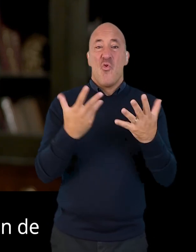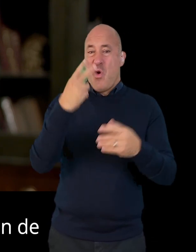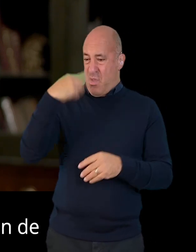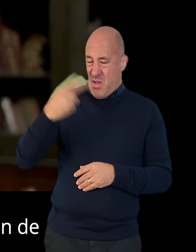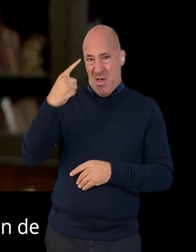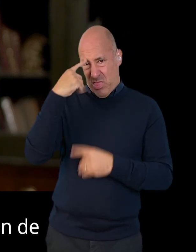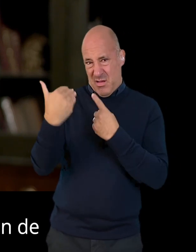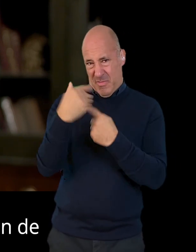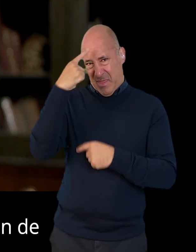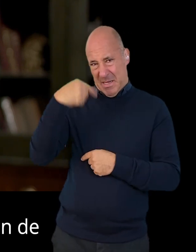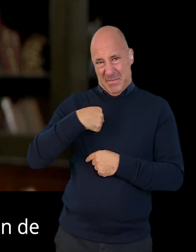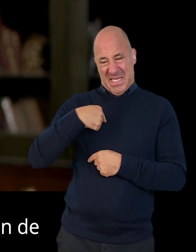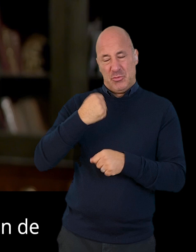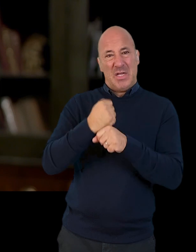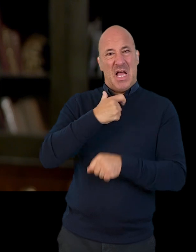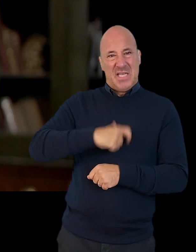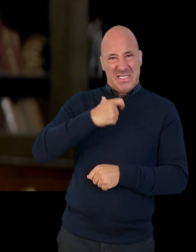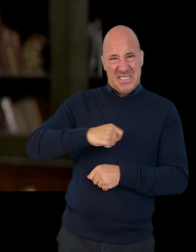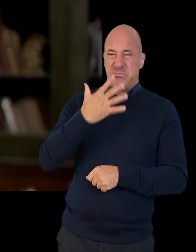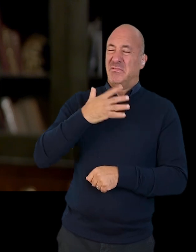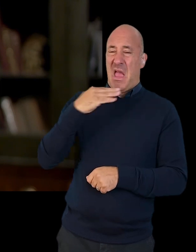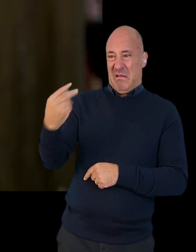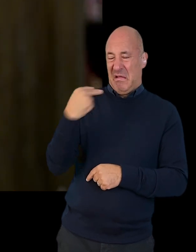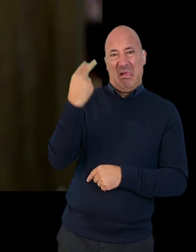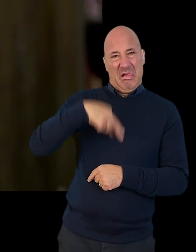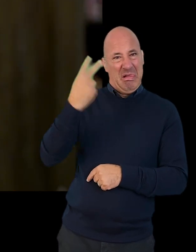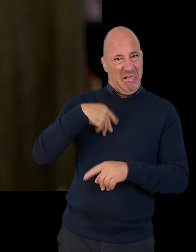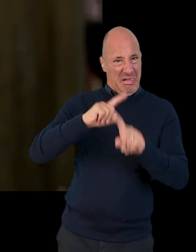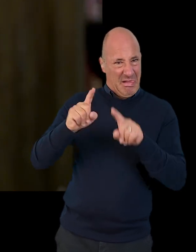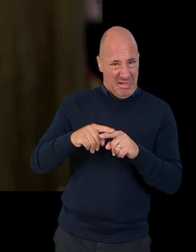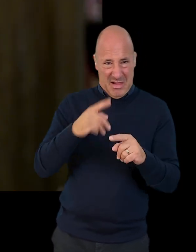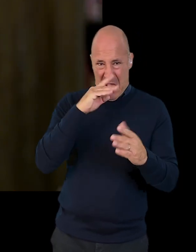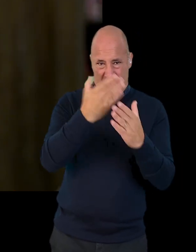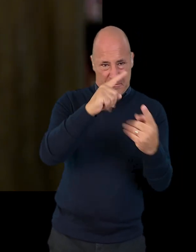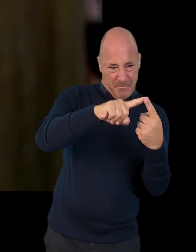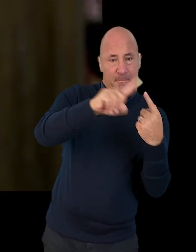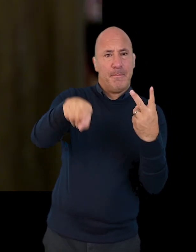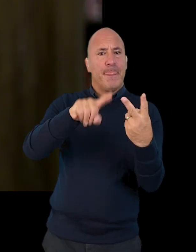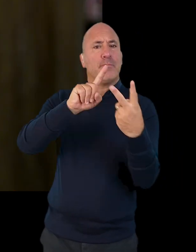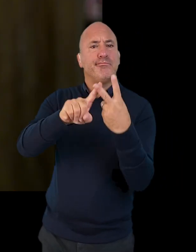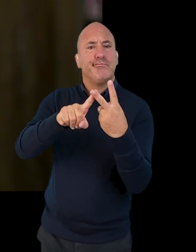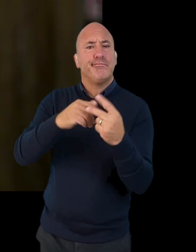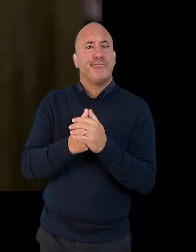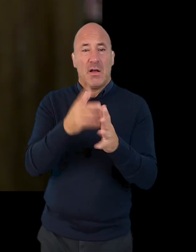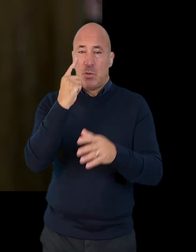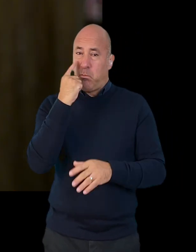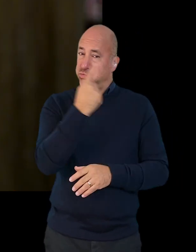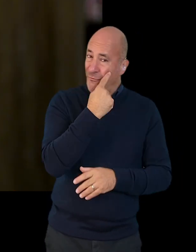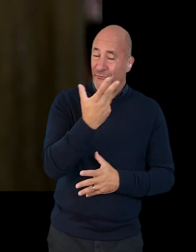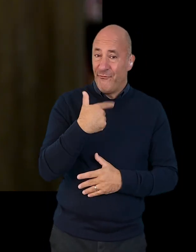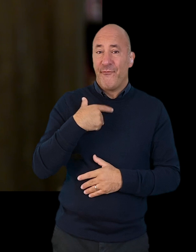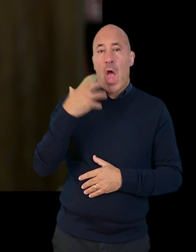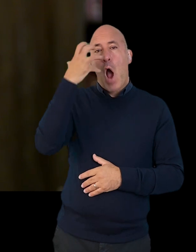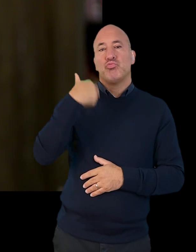that they are going to be mistaken for being that sexual orientation or gender identity by other people. The second thing is that they have